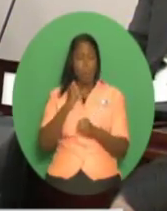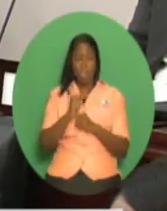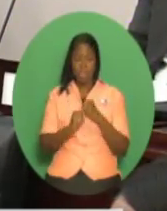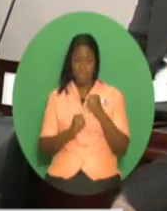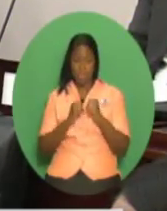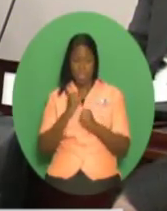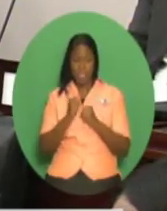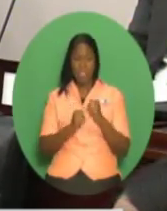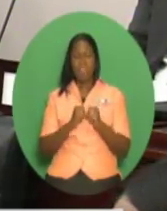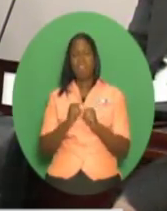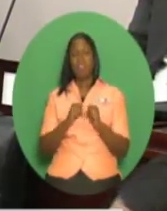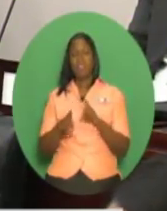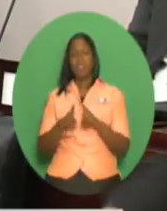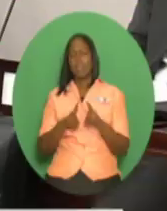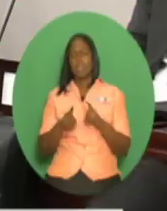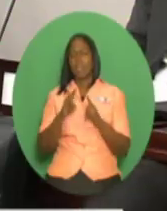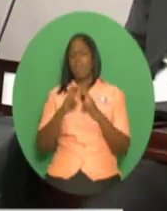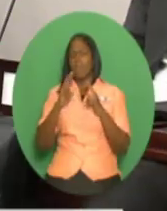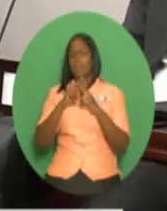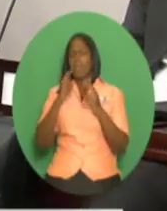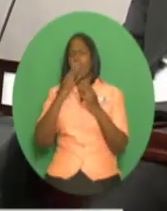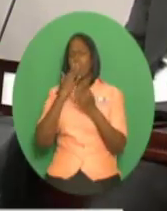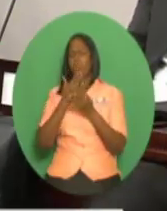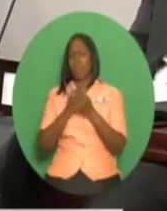an outstanding contribution.